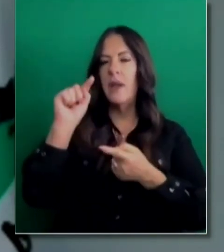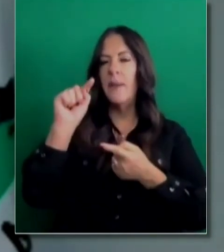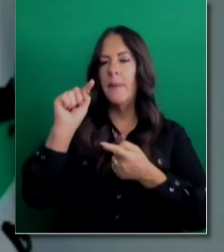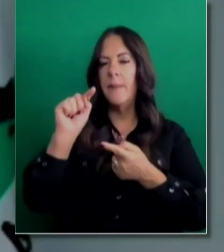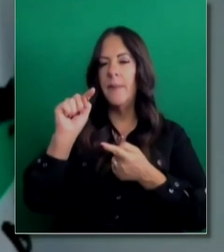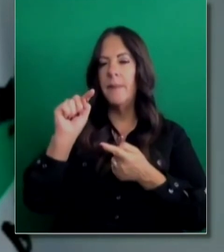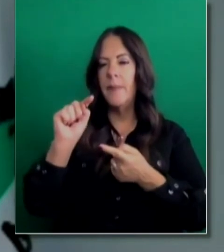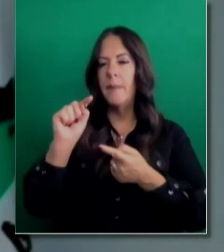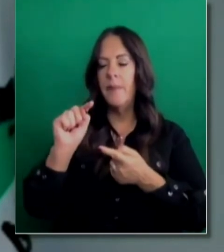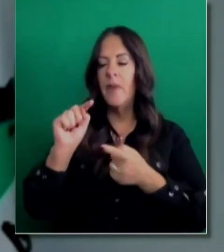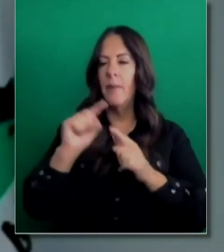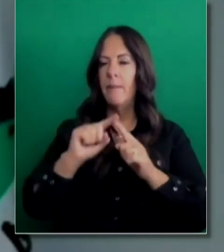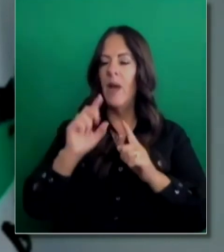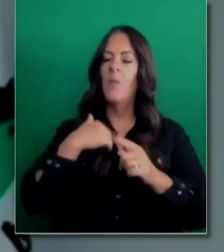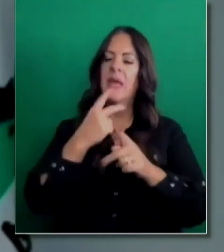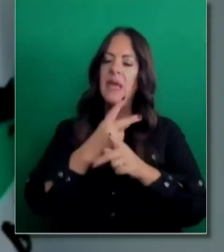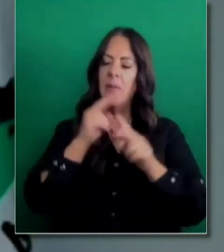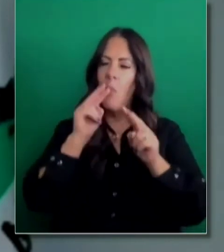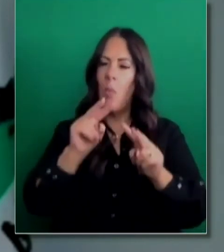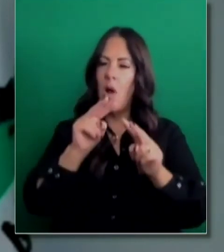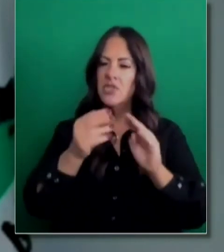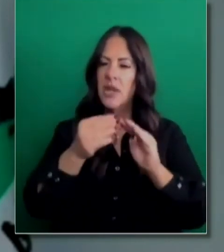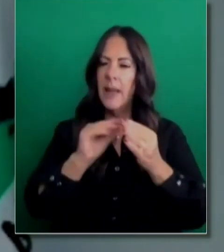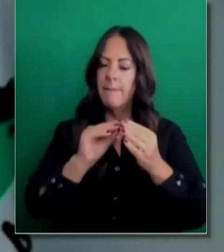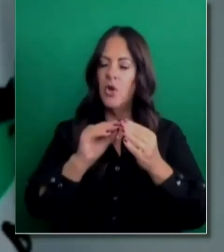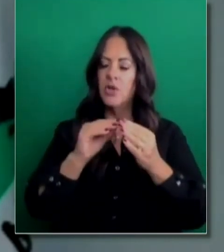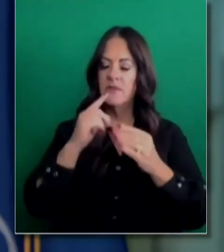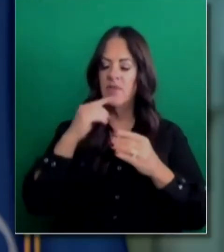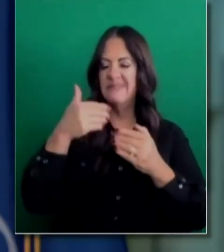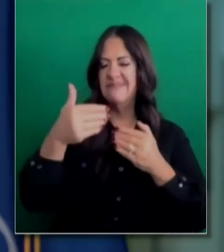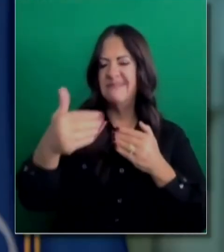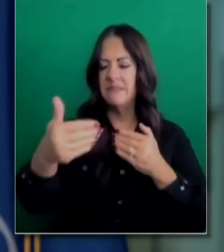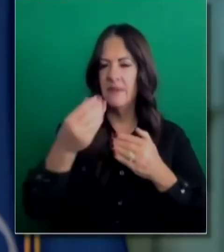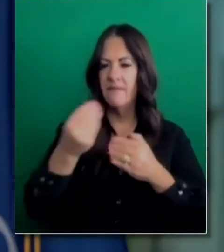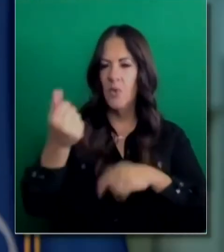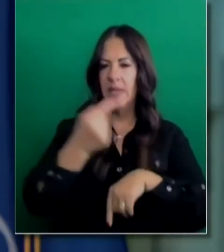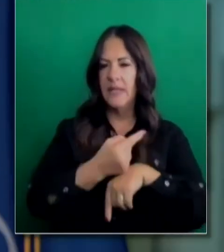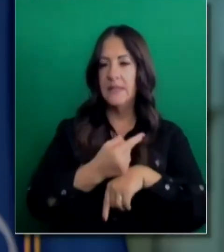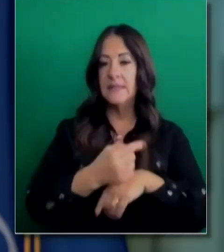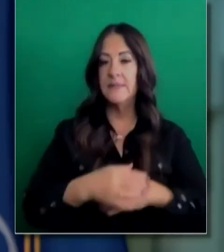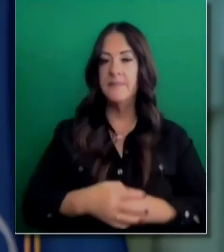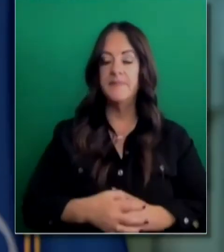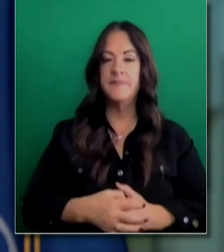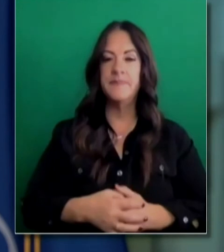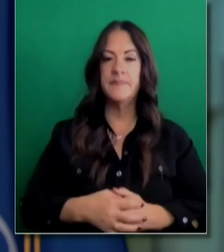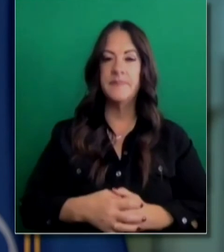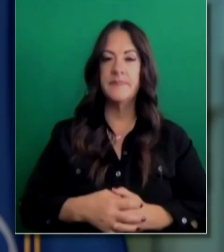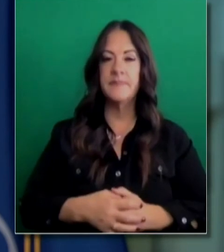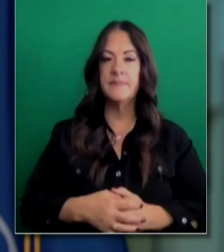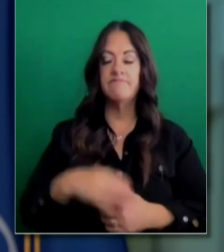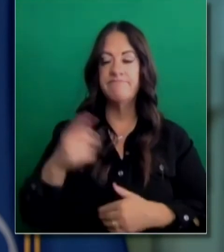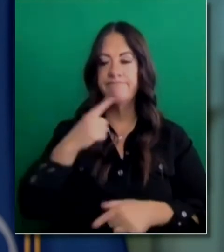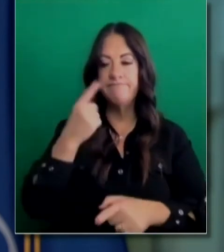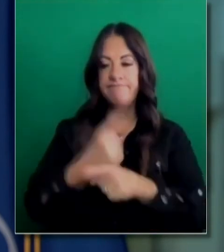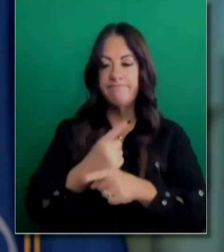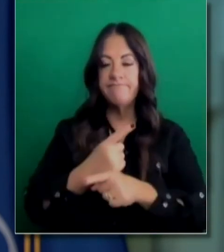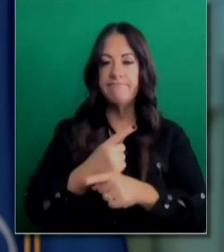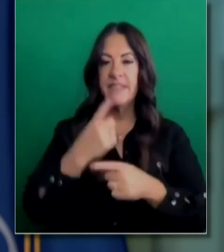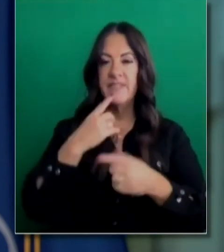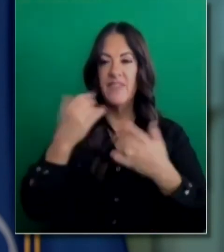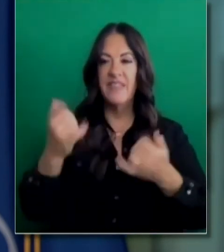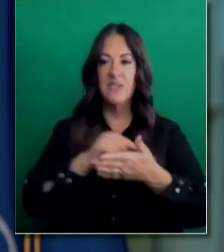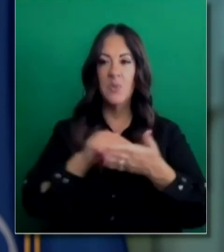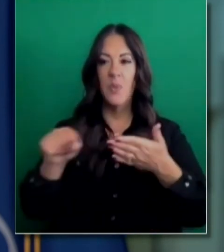watching the numbers over the next many days. The moment, emphasis at the moment, but this week in so many ways will be determinative, and we look forward to